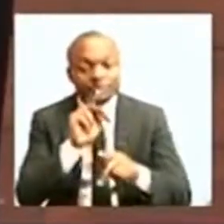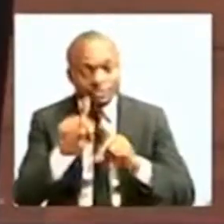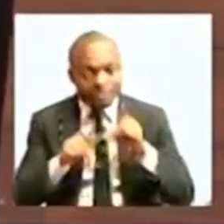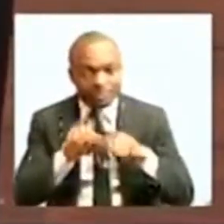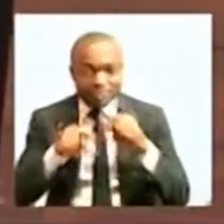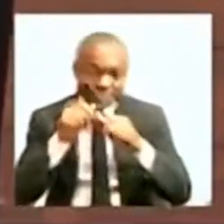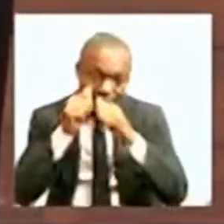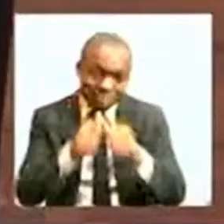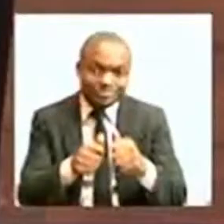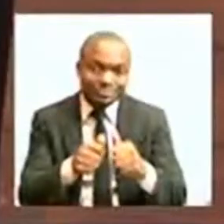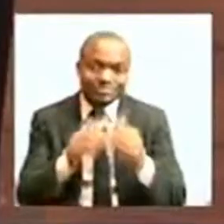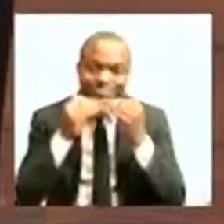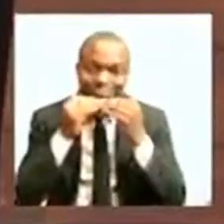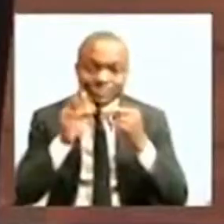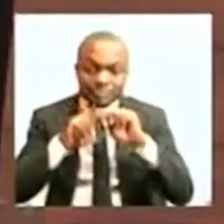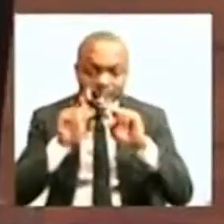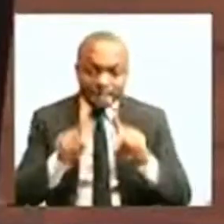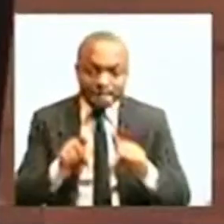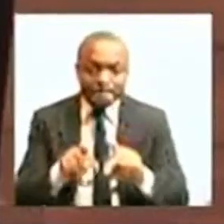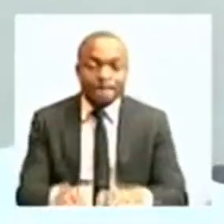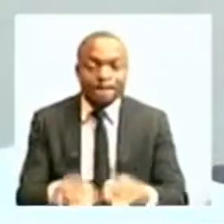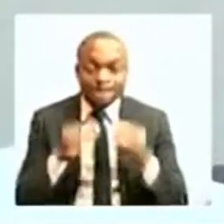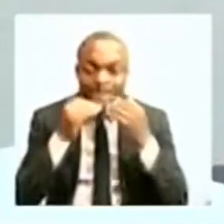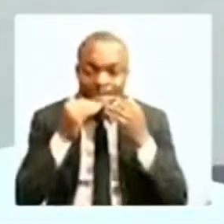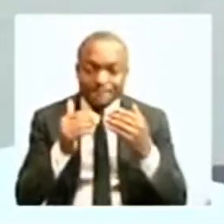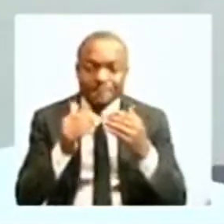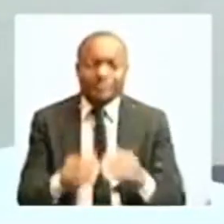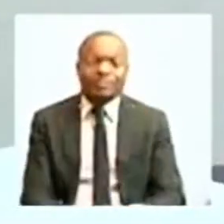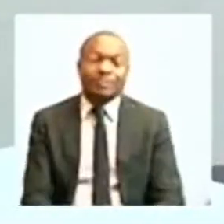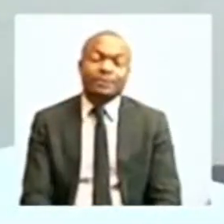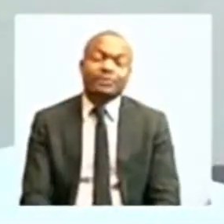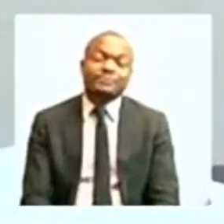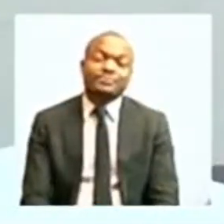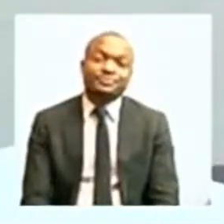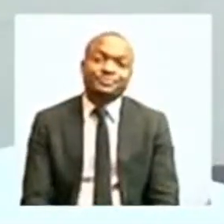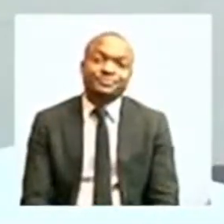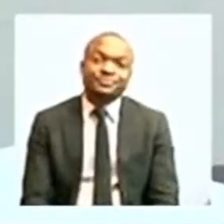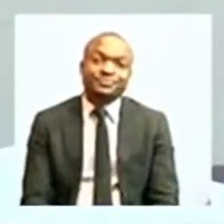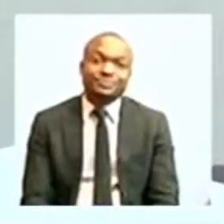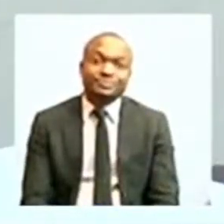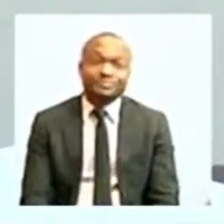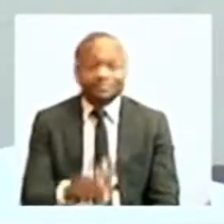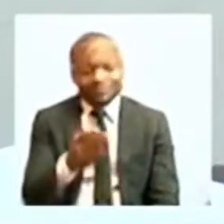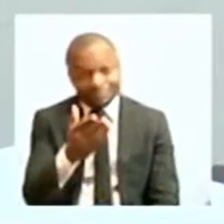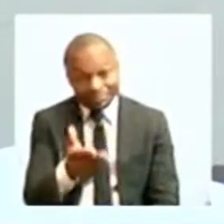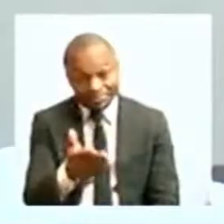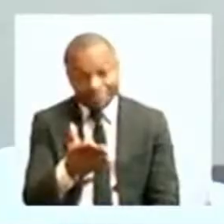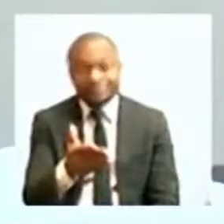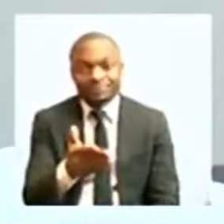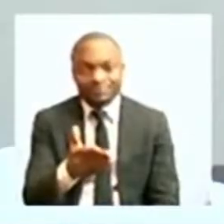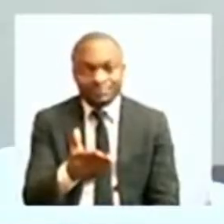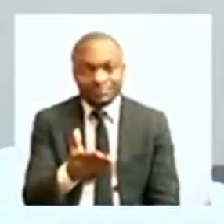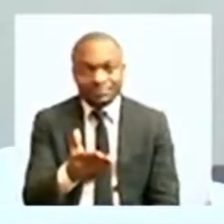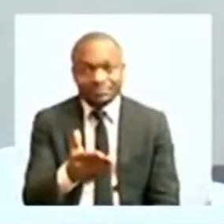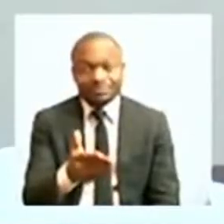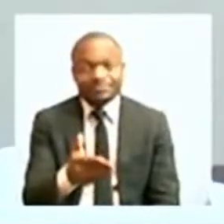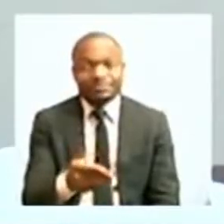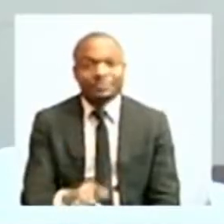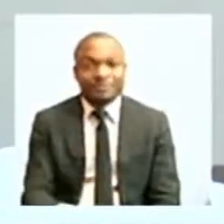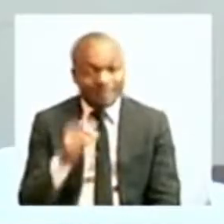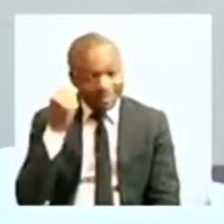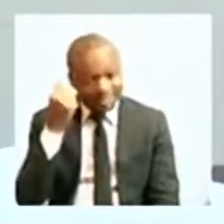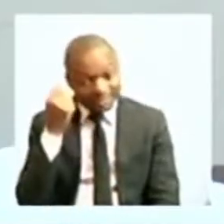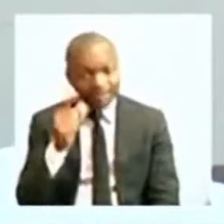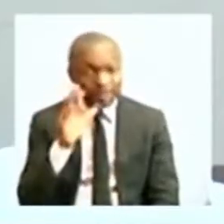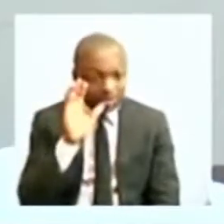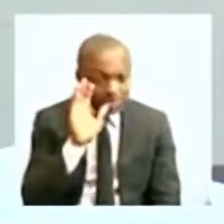compliant. Thank you, Chairperson. Thank you. That also appreciates the efforts that you are doing